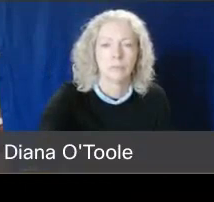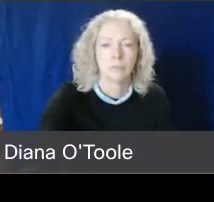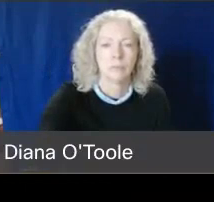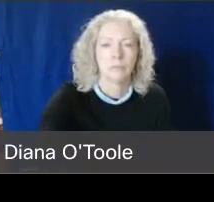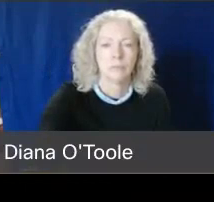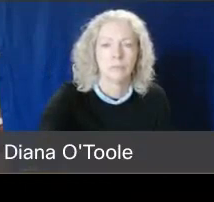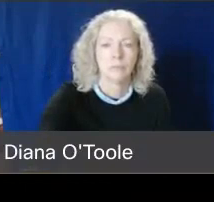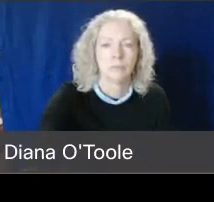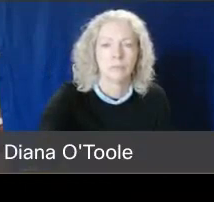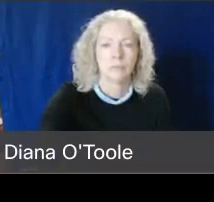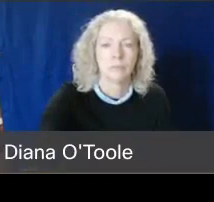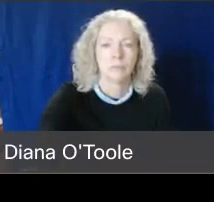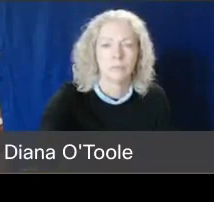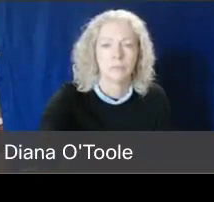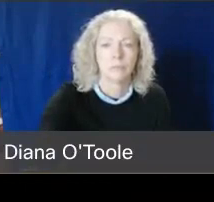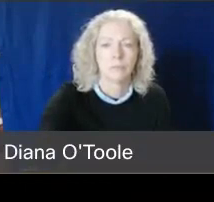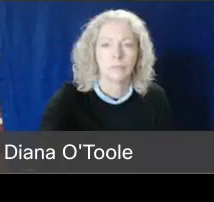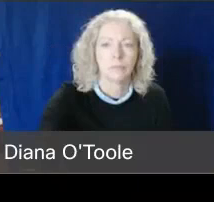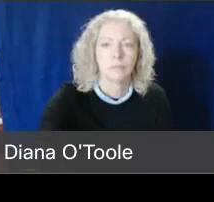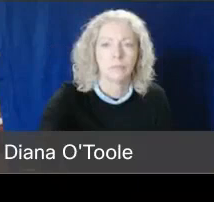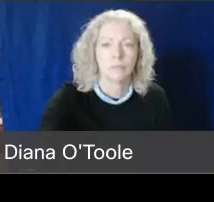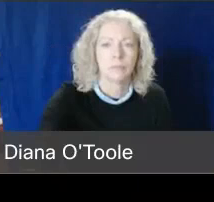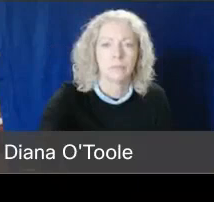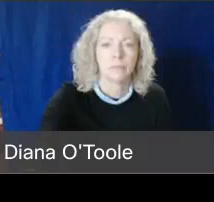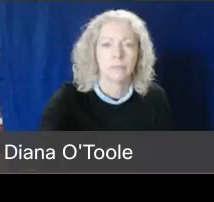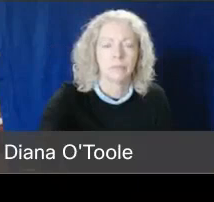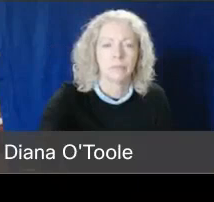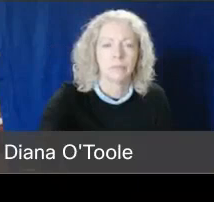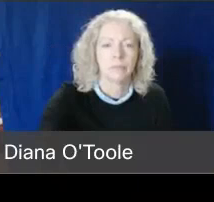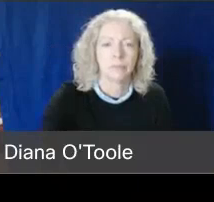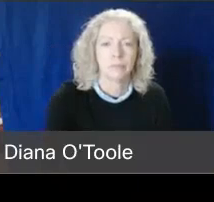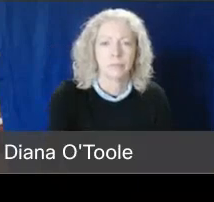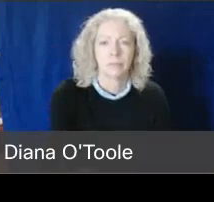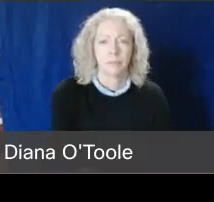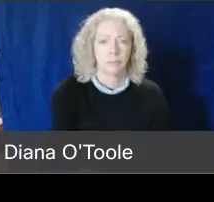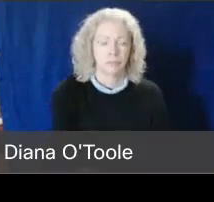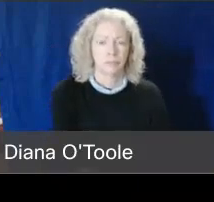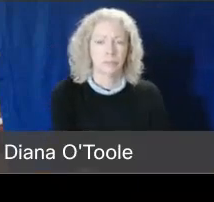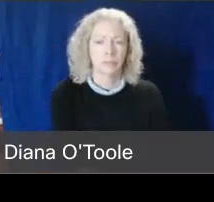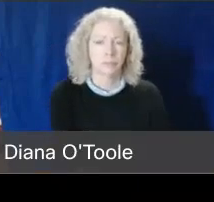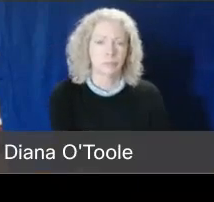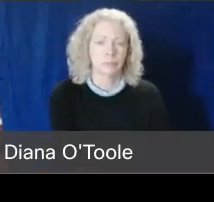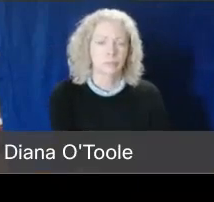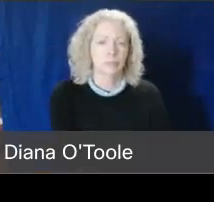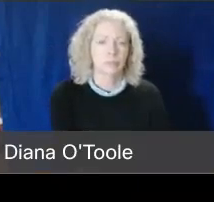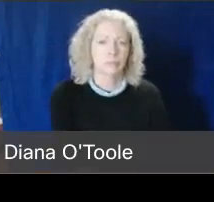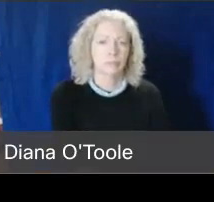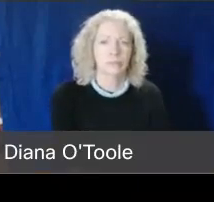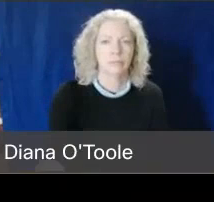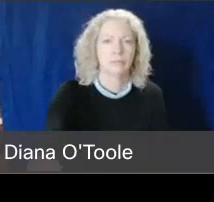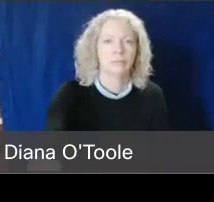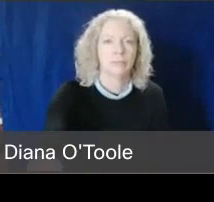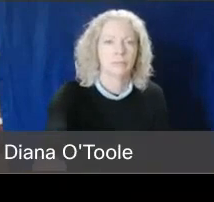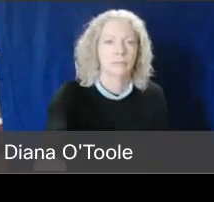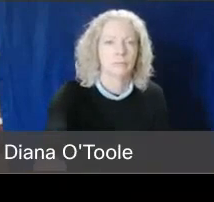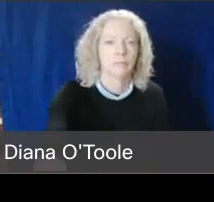system average. And again, I think that the driving force behind why we're slightly behind is the number